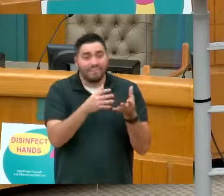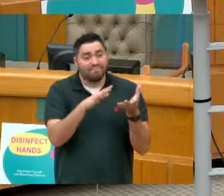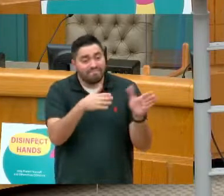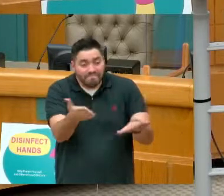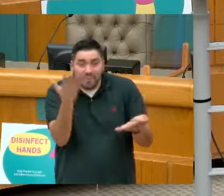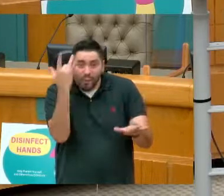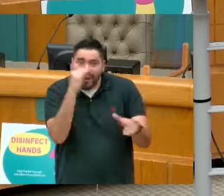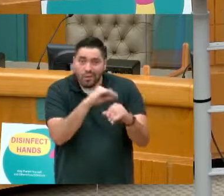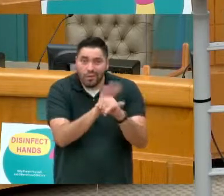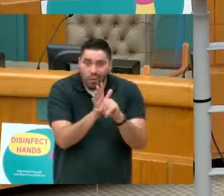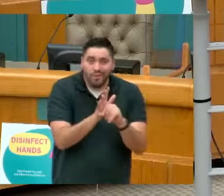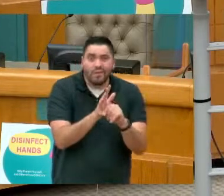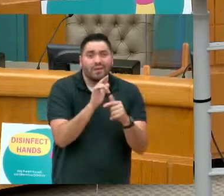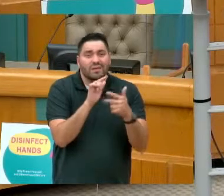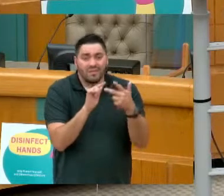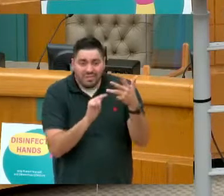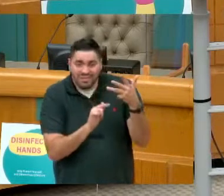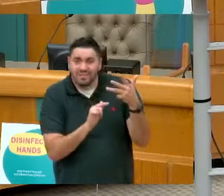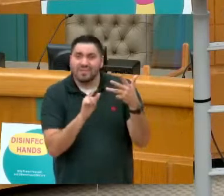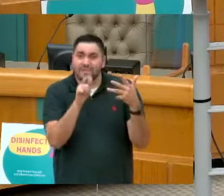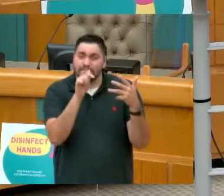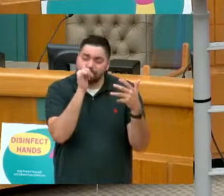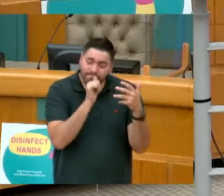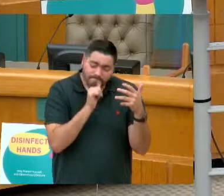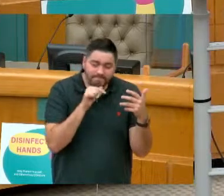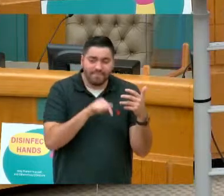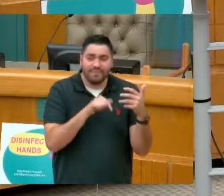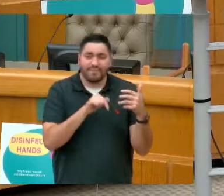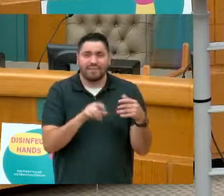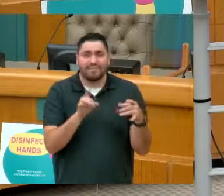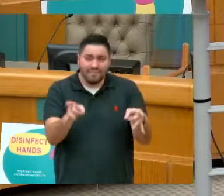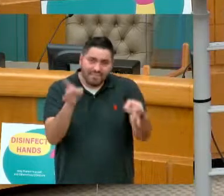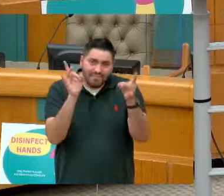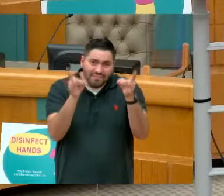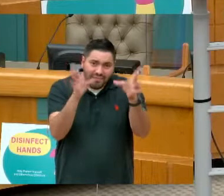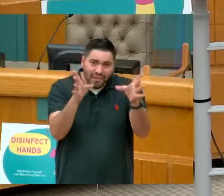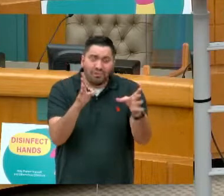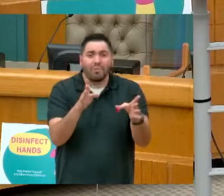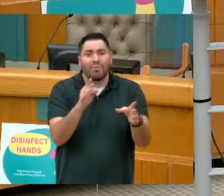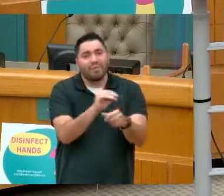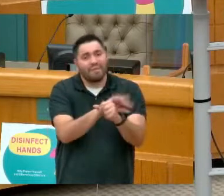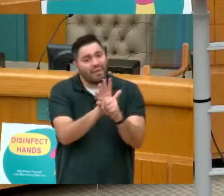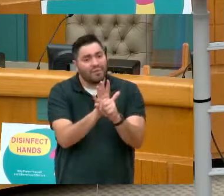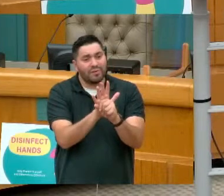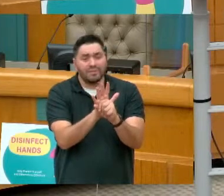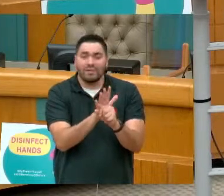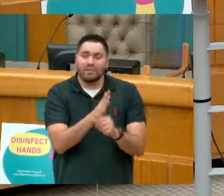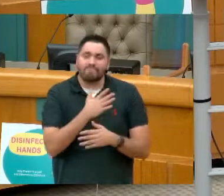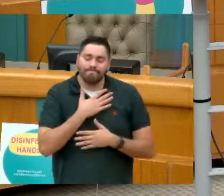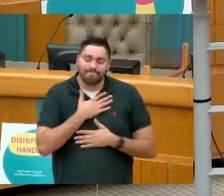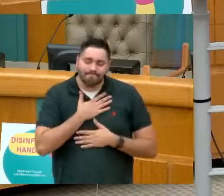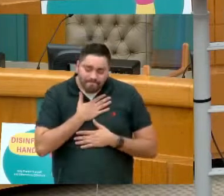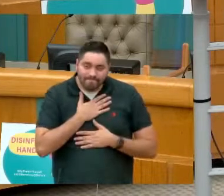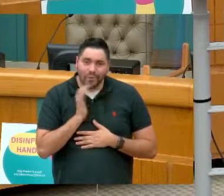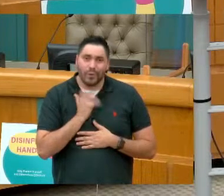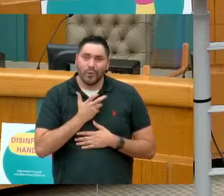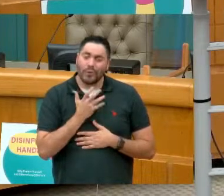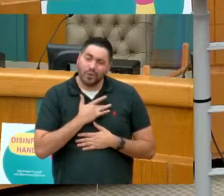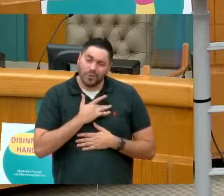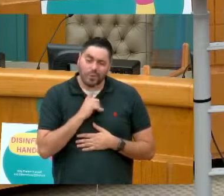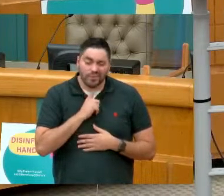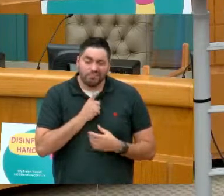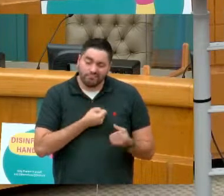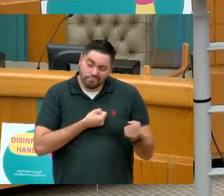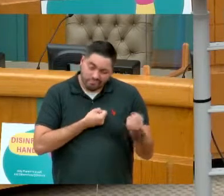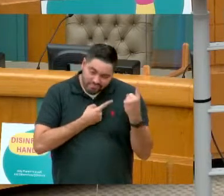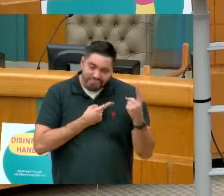have worn masks. I appreciate everyone. We can do it together, and that's what we're doing, to keep everyone safe. I would